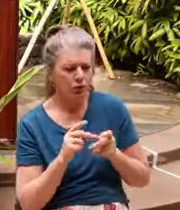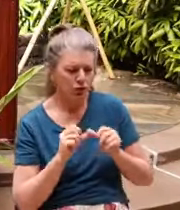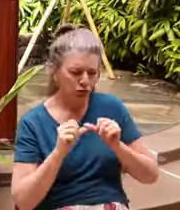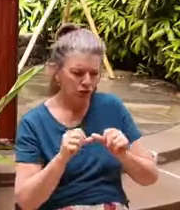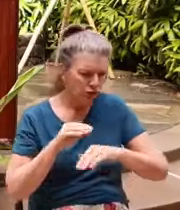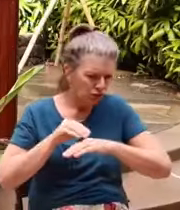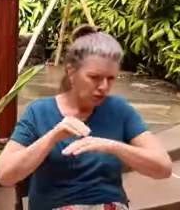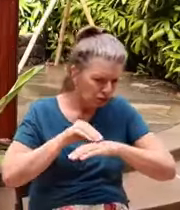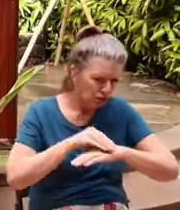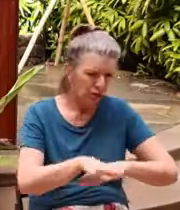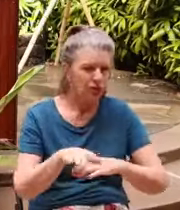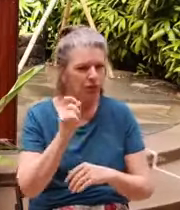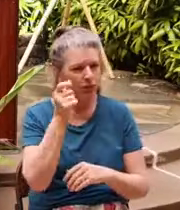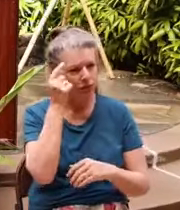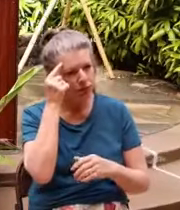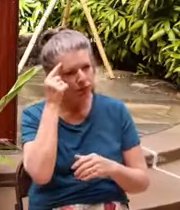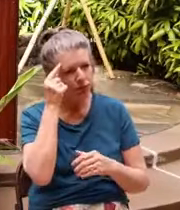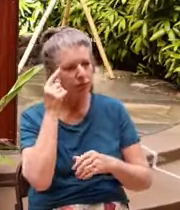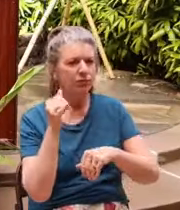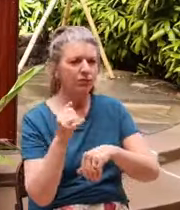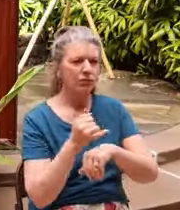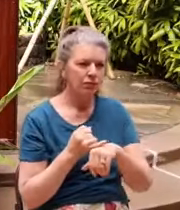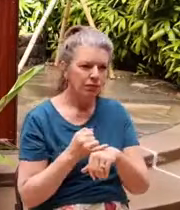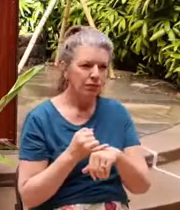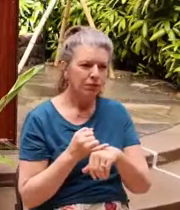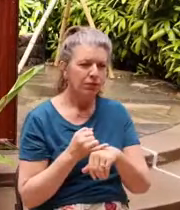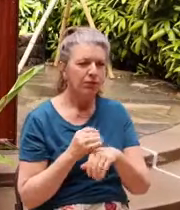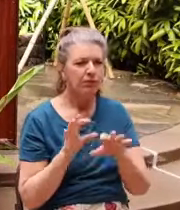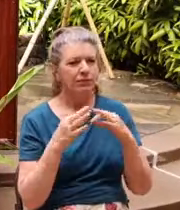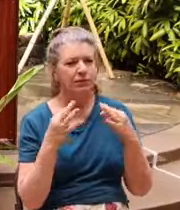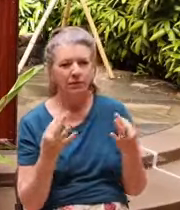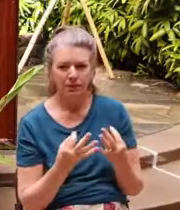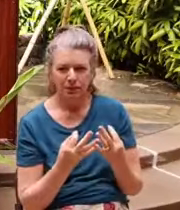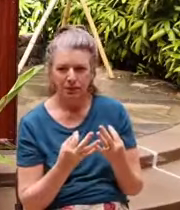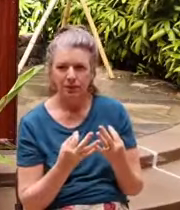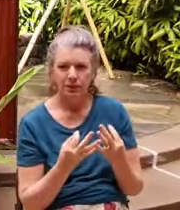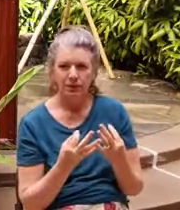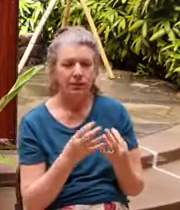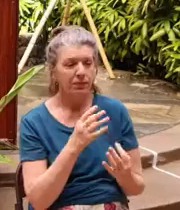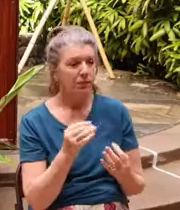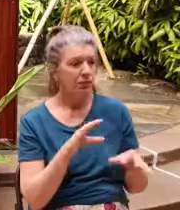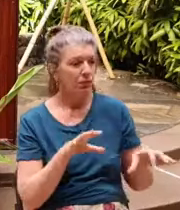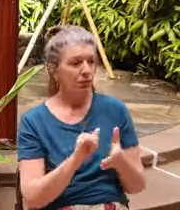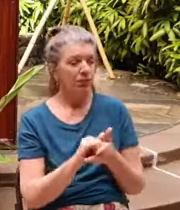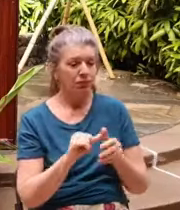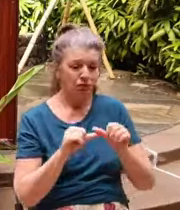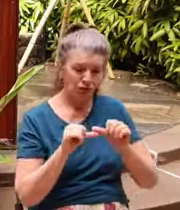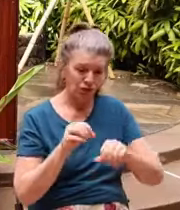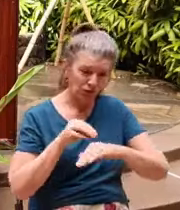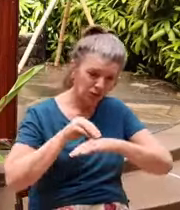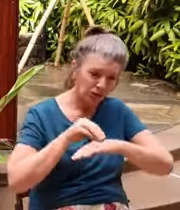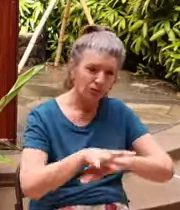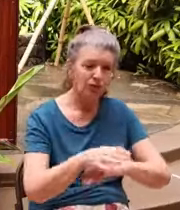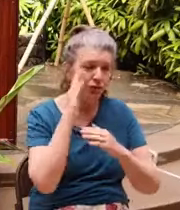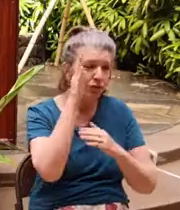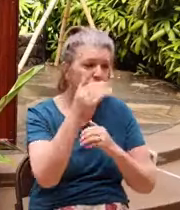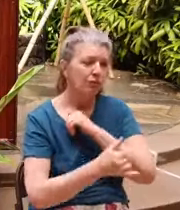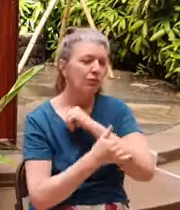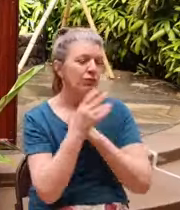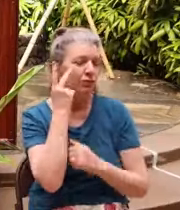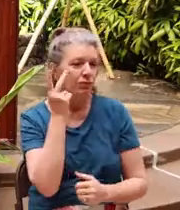government, our island, our families, and in doing so, shape the future of the County of Kauai.